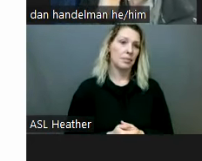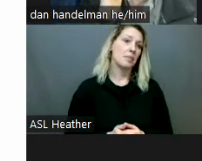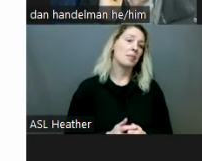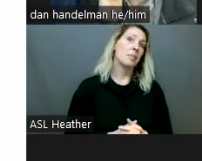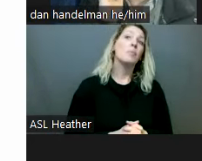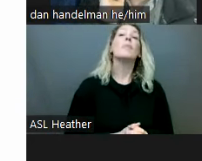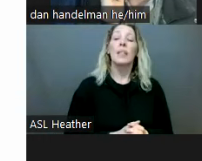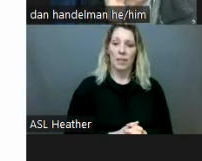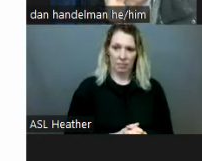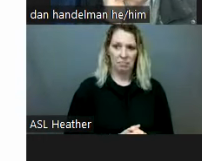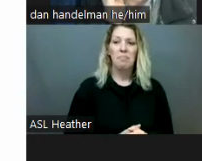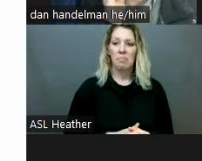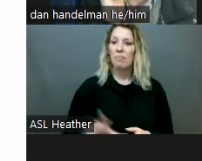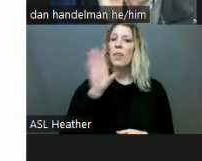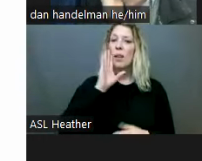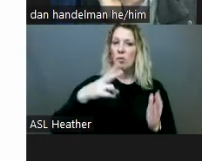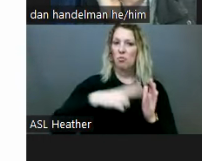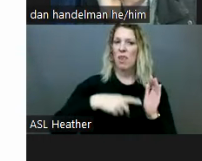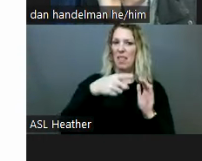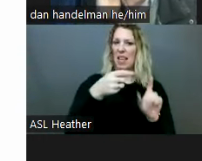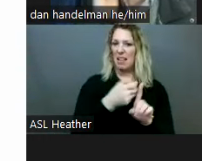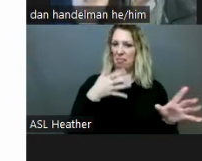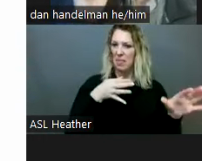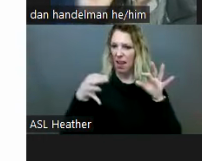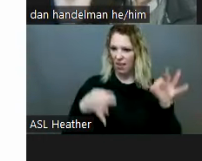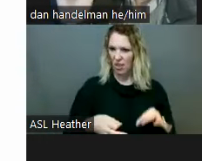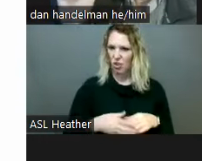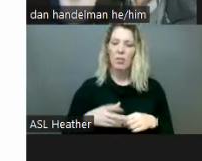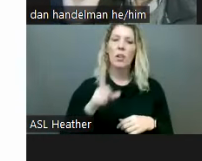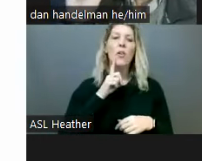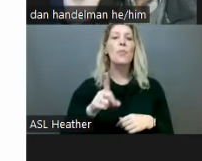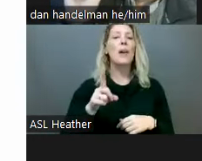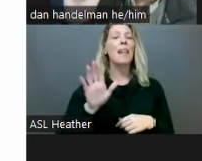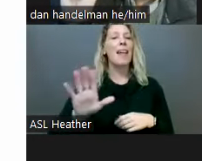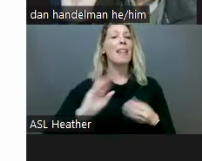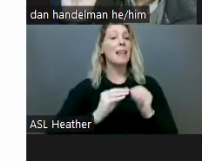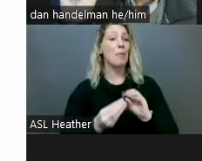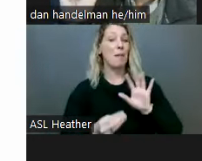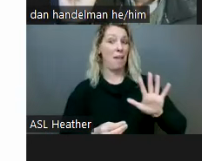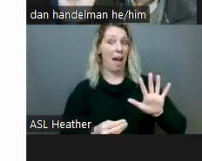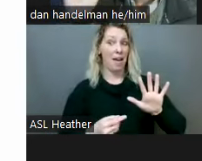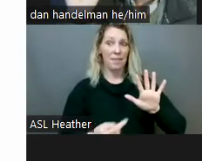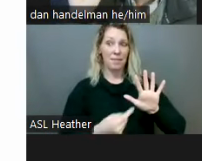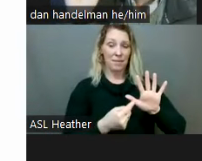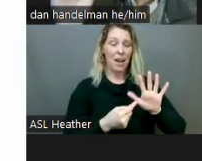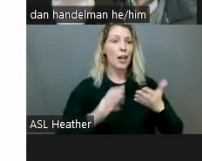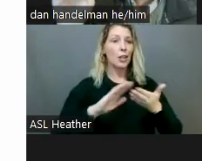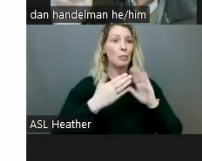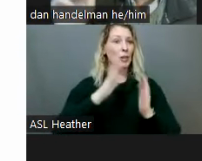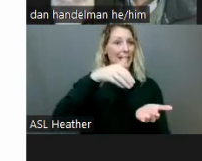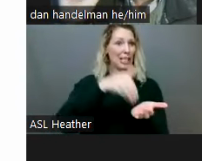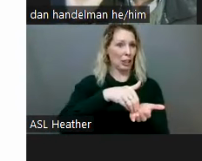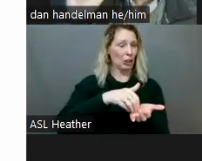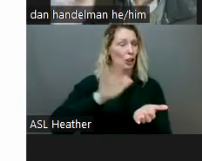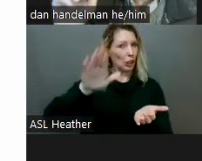Yeah, so I'm going to read this this definition, and I'm going to just to echo that number 5, community-centered. I just want to make it